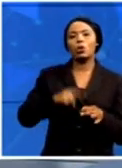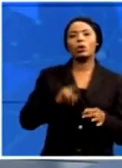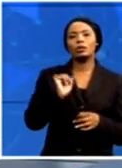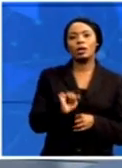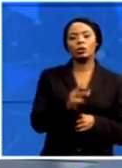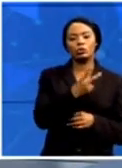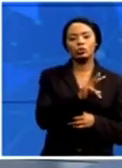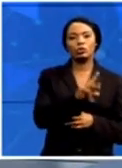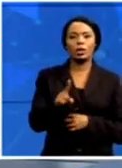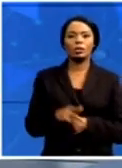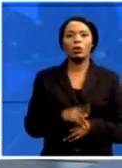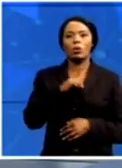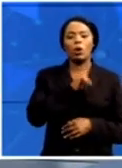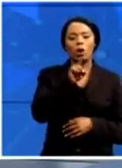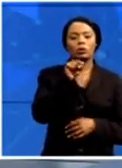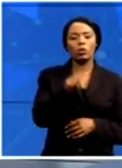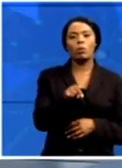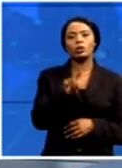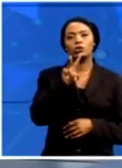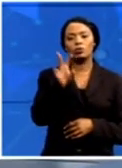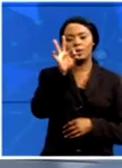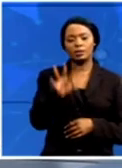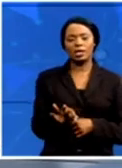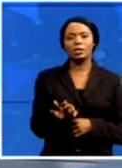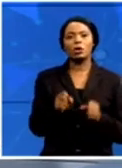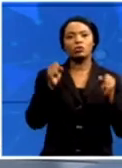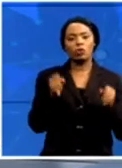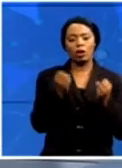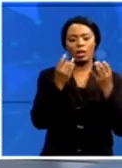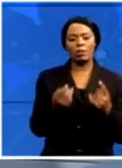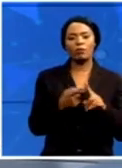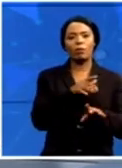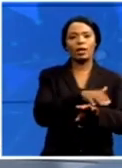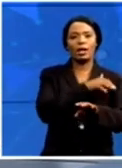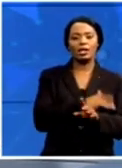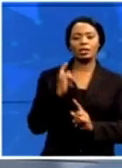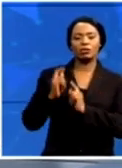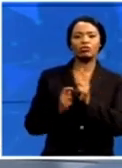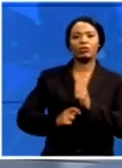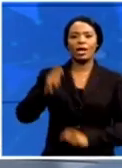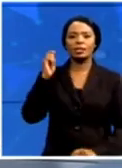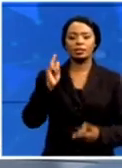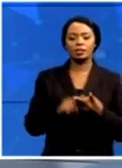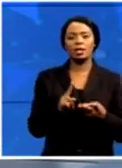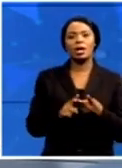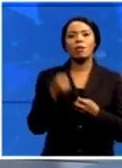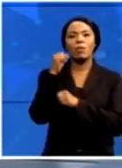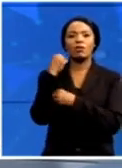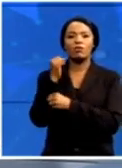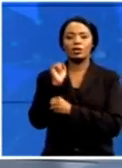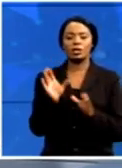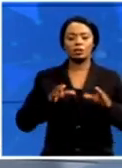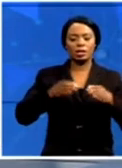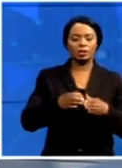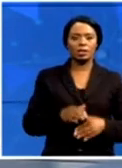by strong numbers from the agriculture, trade and manufacturing sectors. Now, among the top 20 global